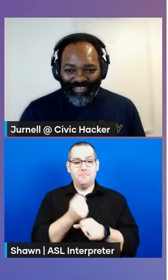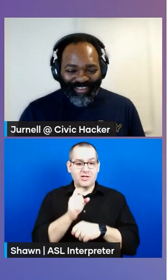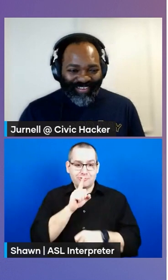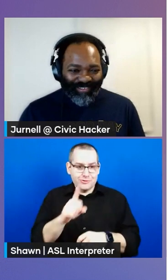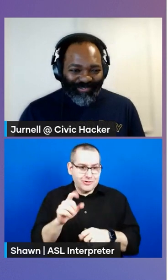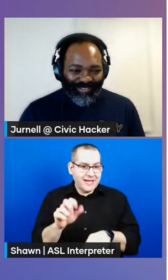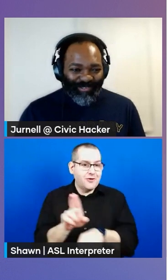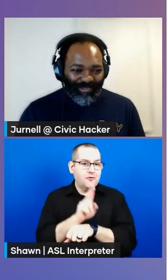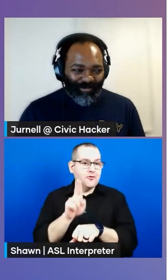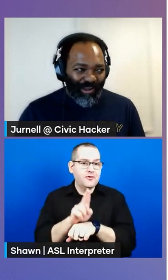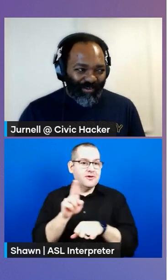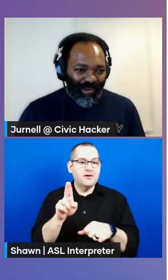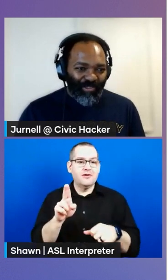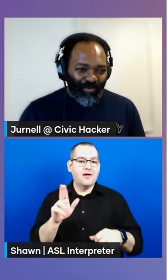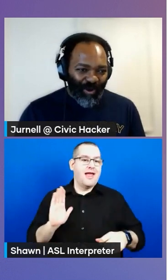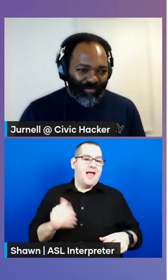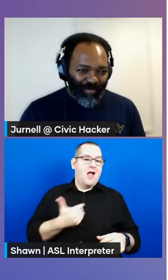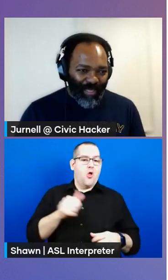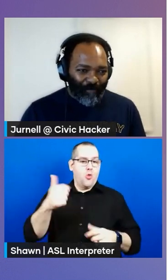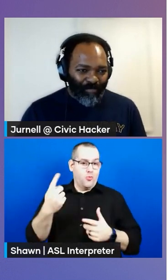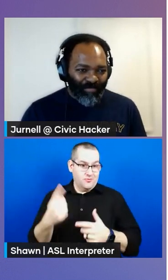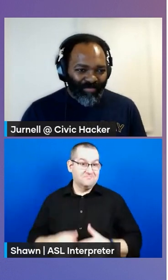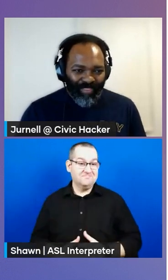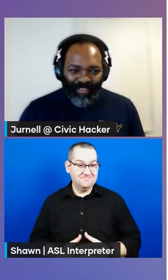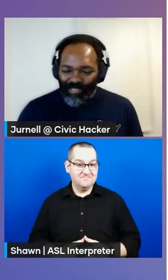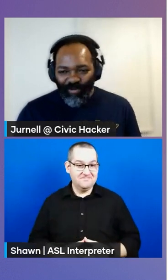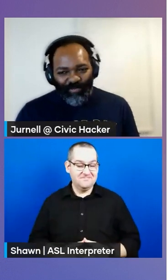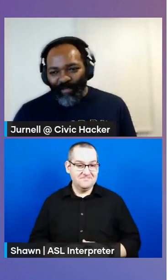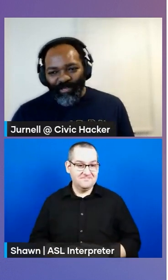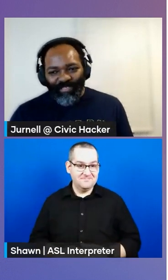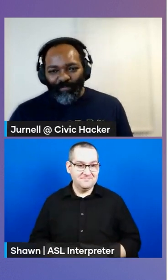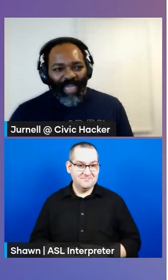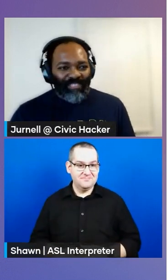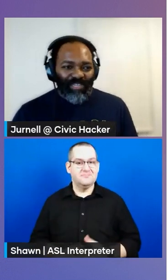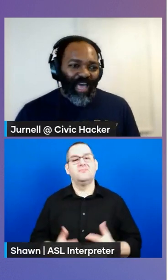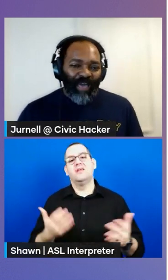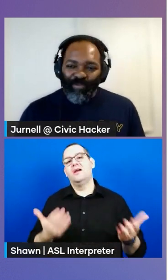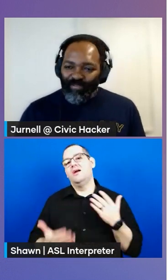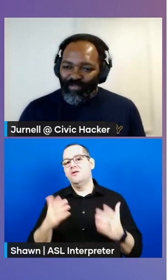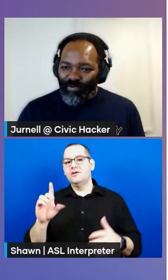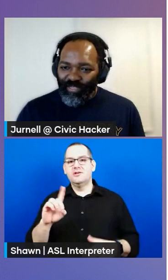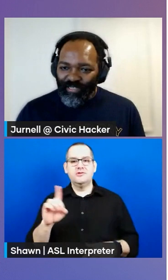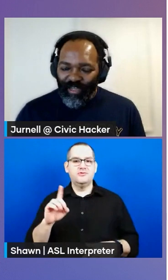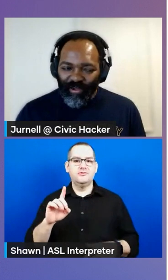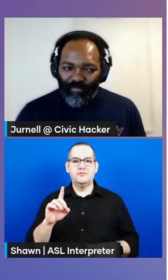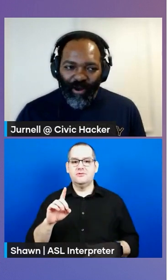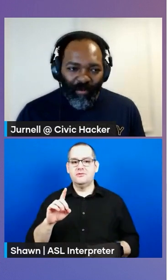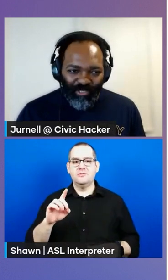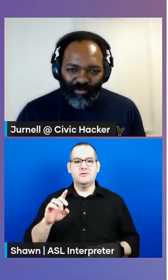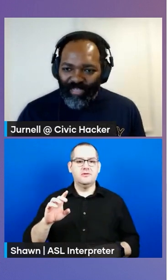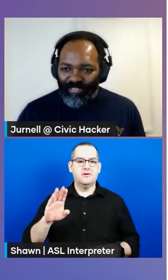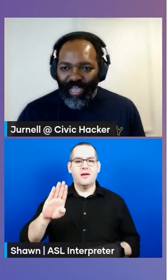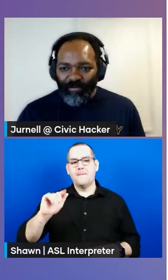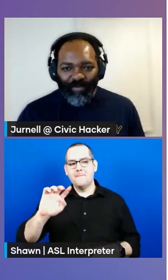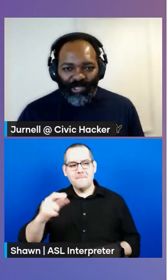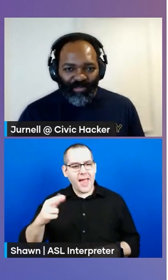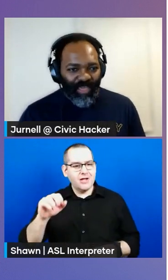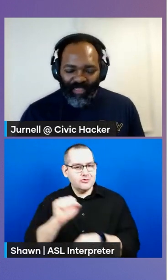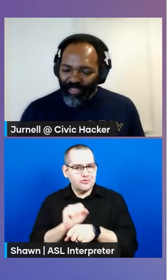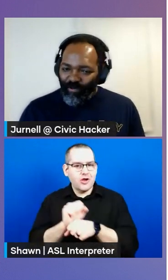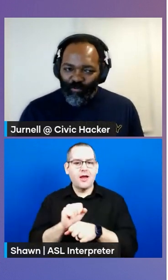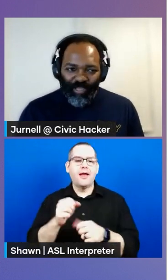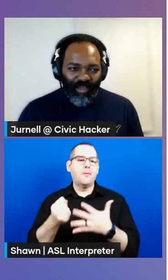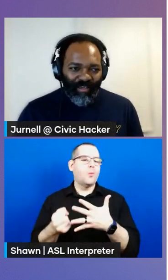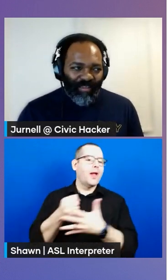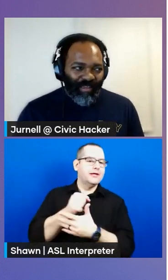can use it use it to do our other work. Okay. So we probably do as a batch job. We do these parameterized jobs, make sure